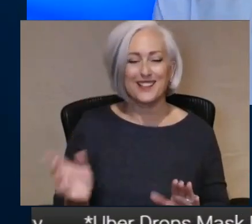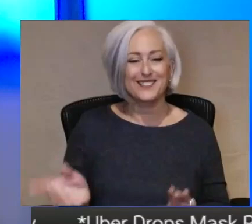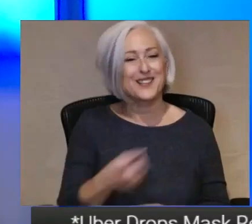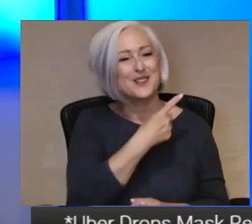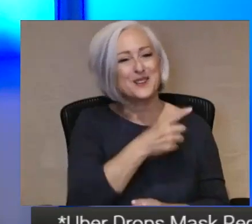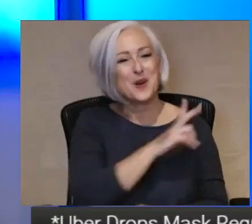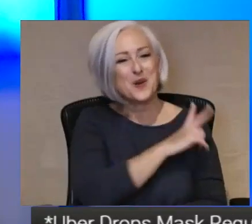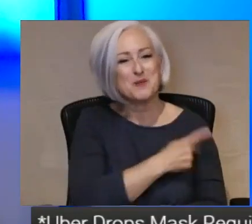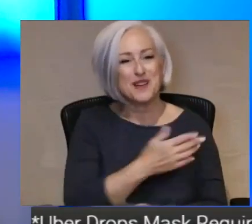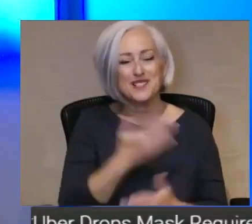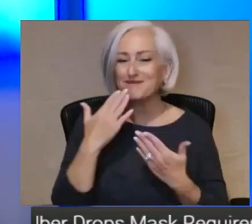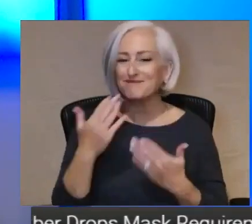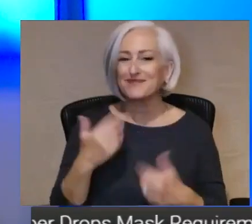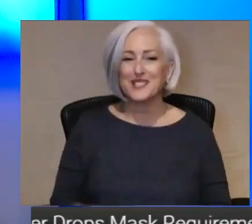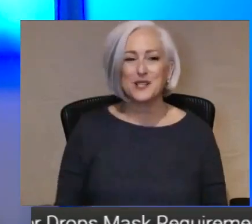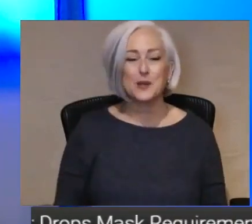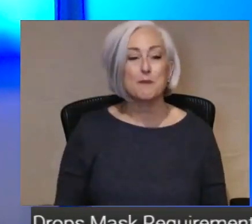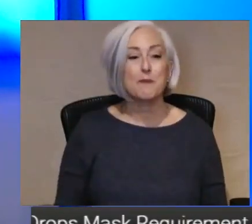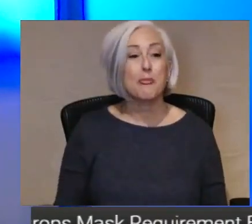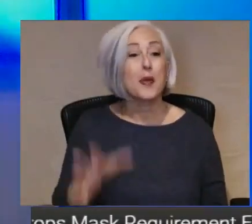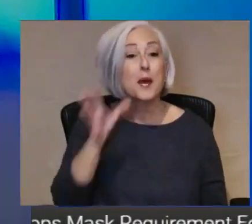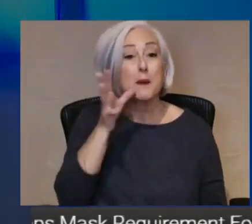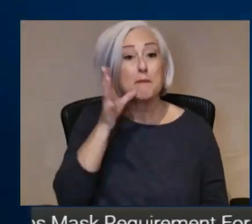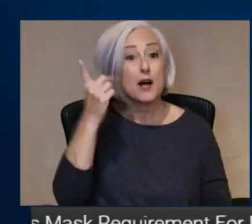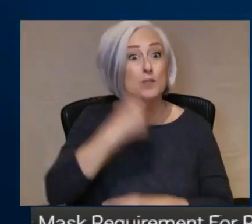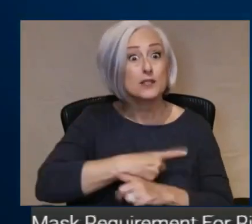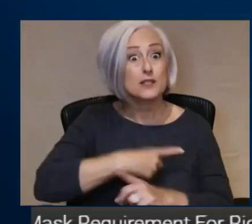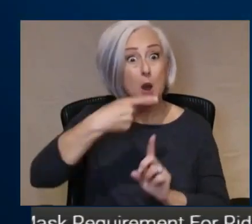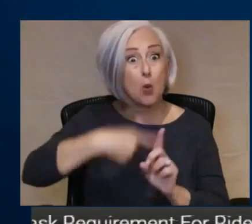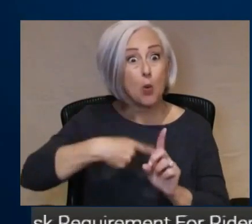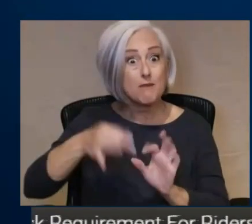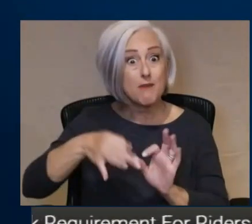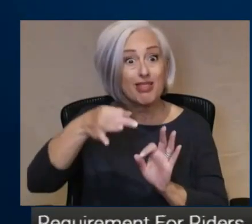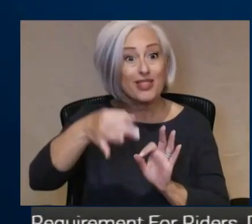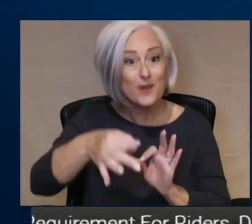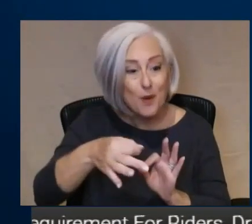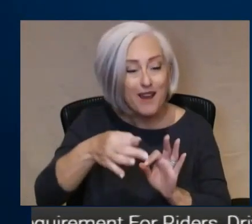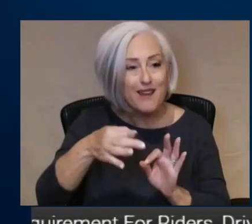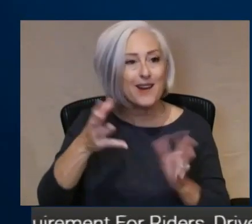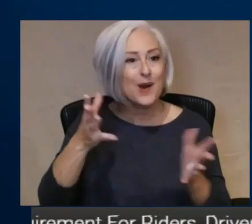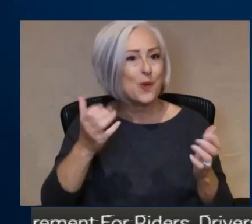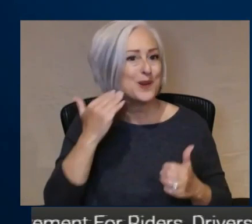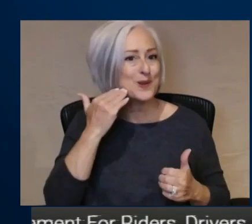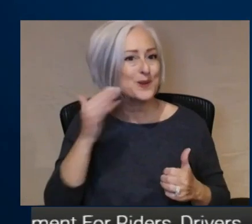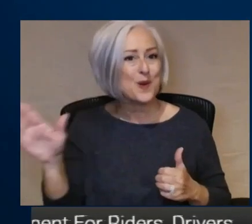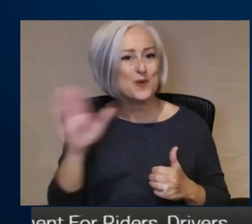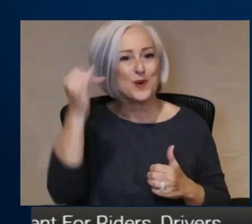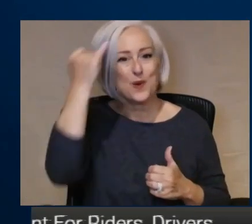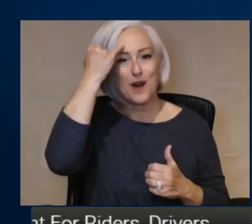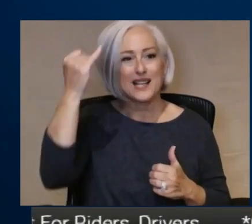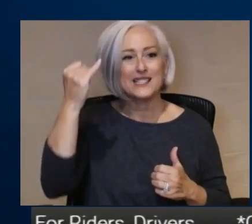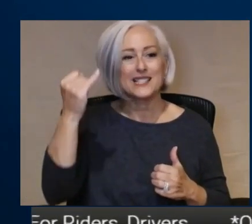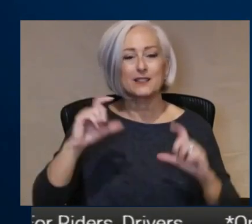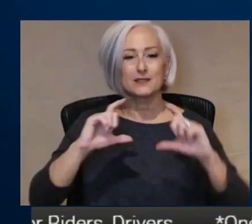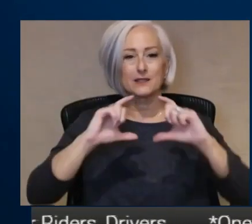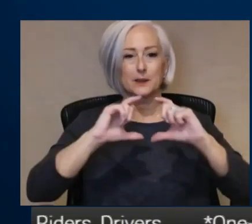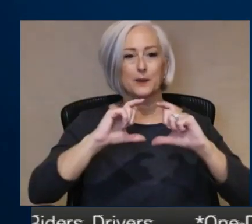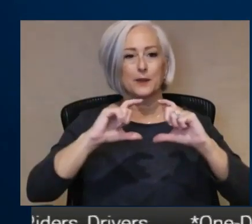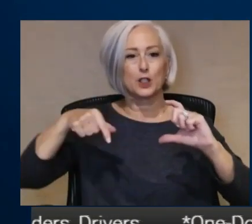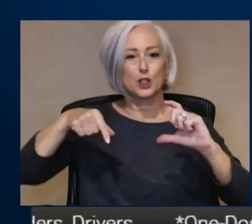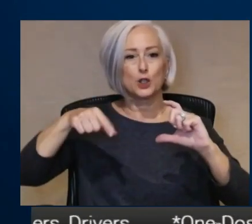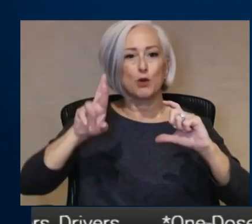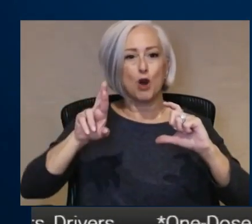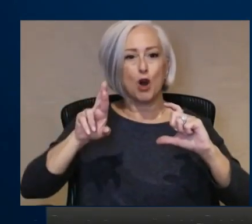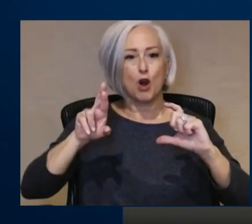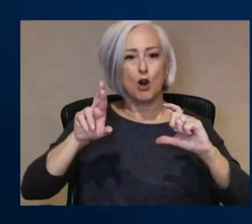All right, take care. Mother's Day is just about a month away, and we want to hear some of your ideas. There is a QR code on your screen right now where you can email